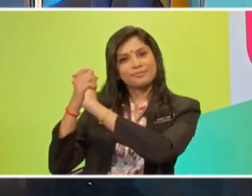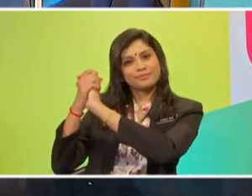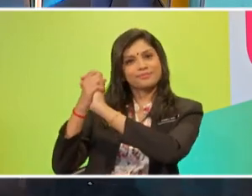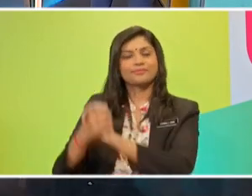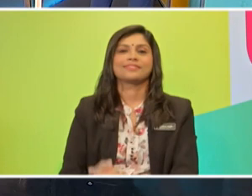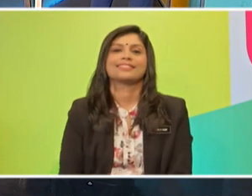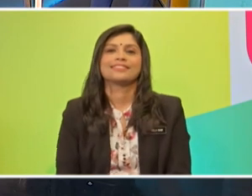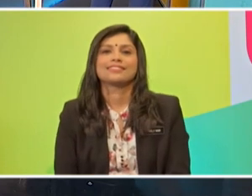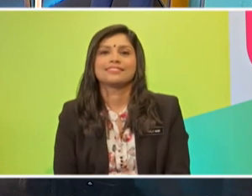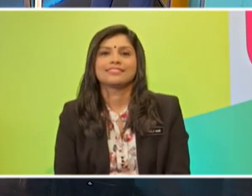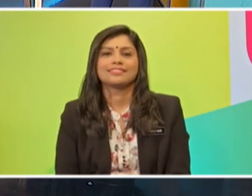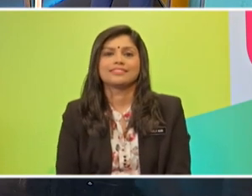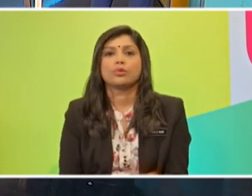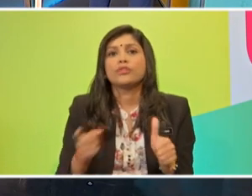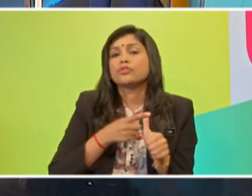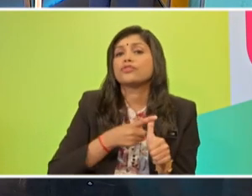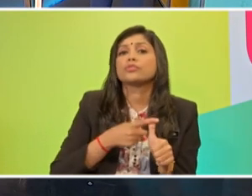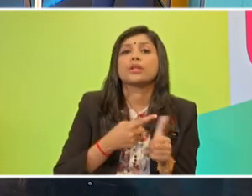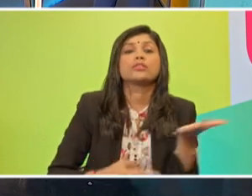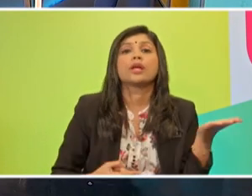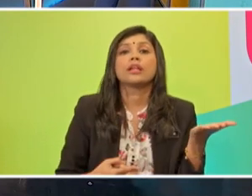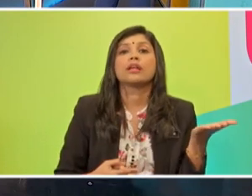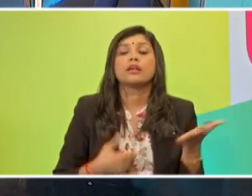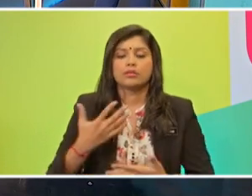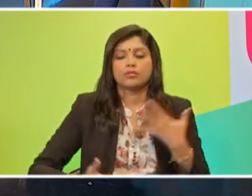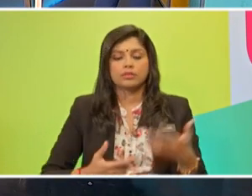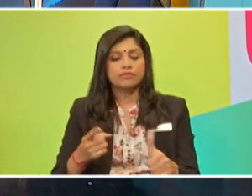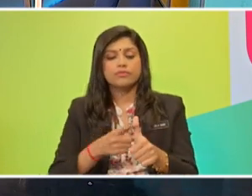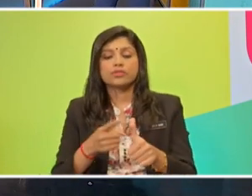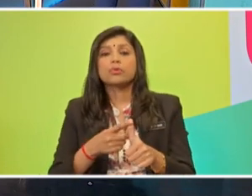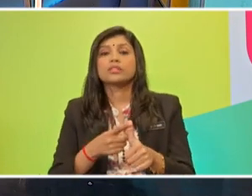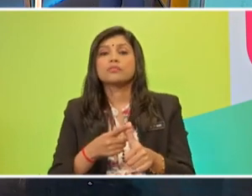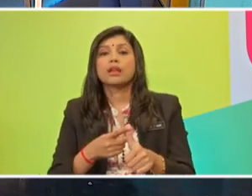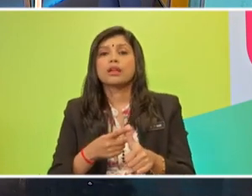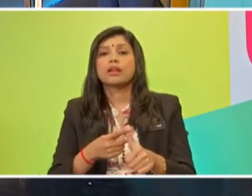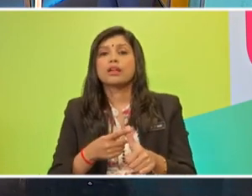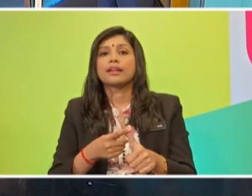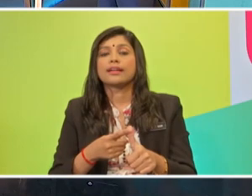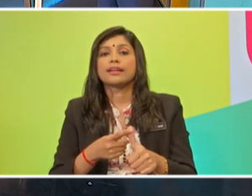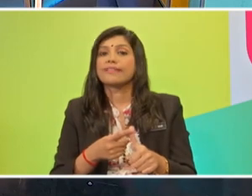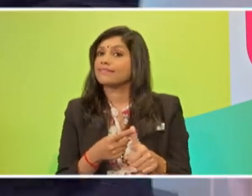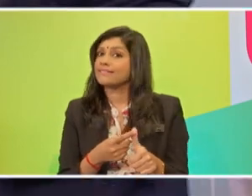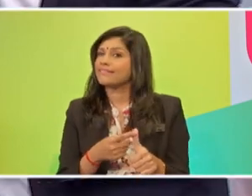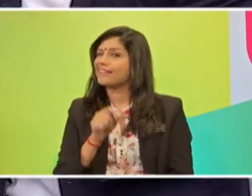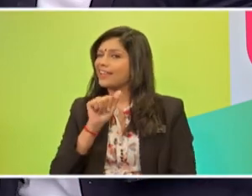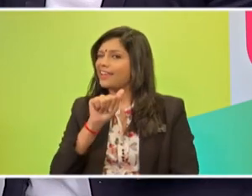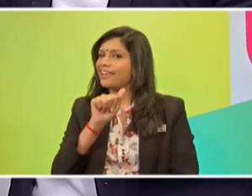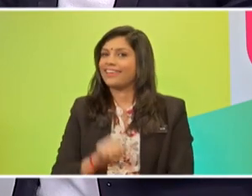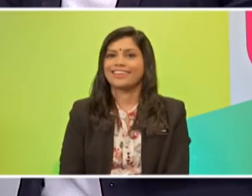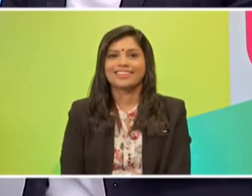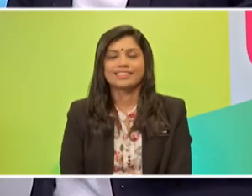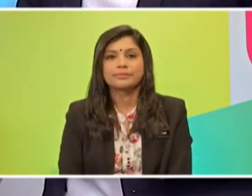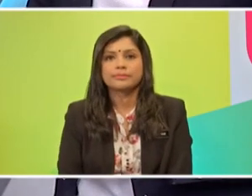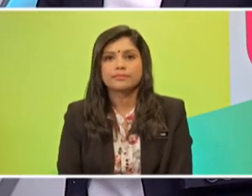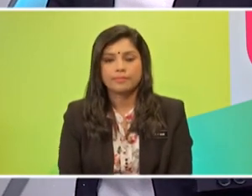Yeah. Okay, Sean, what is the first letter there? First letter that I see here is A. Very good. And